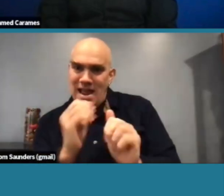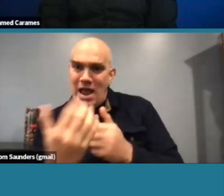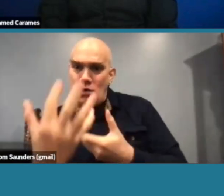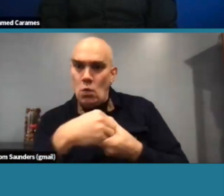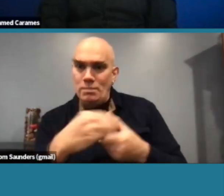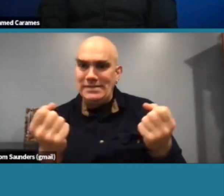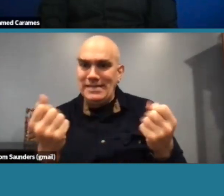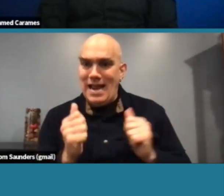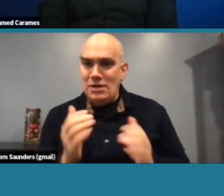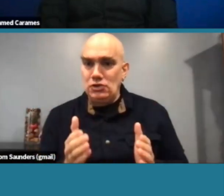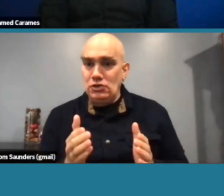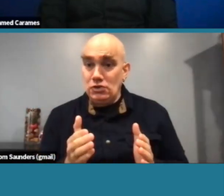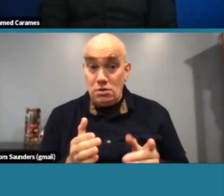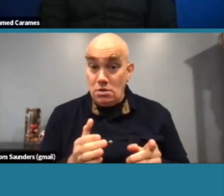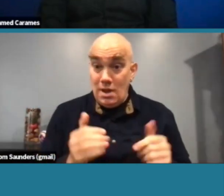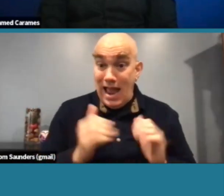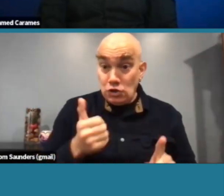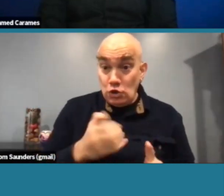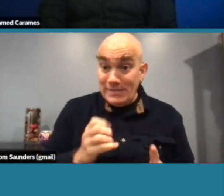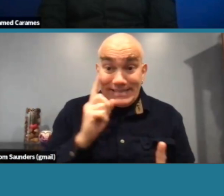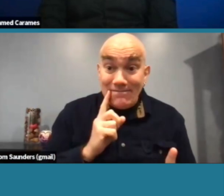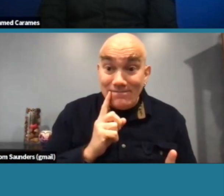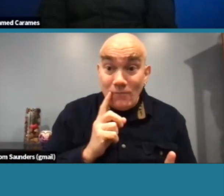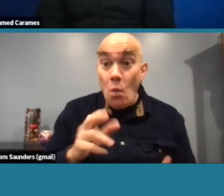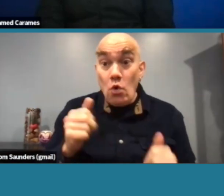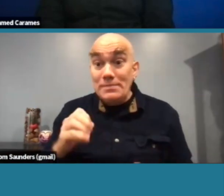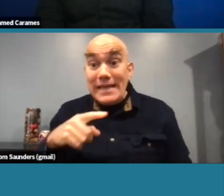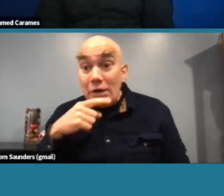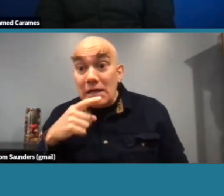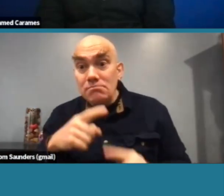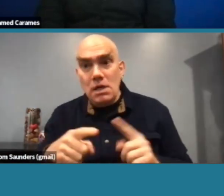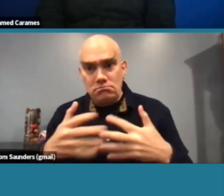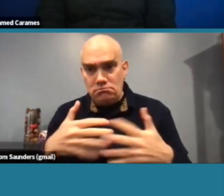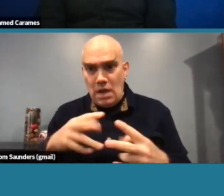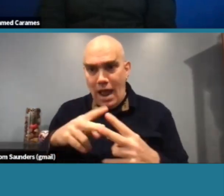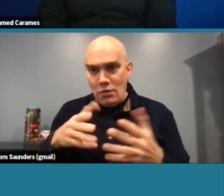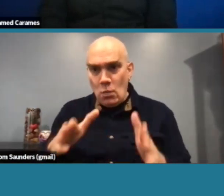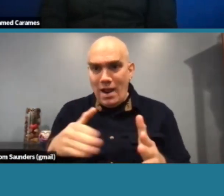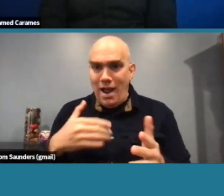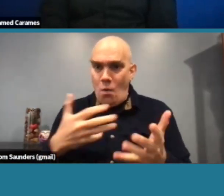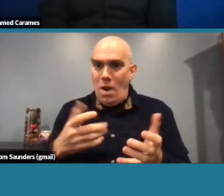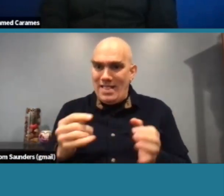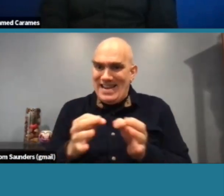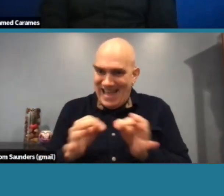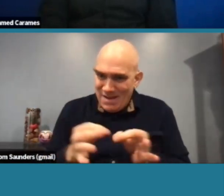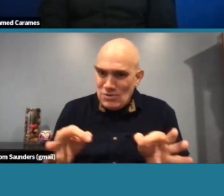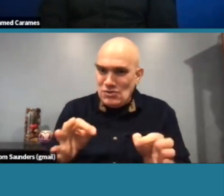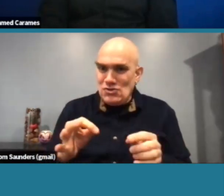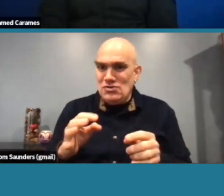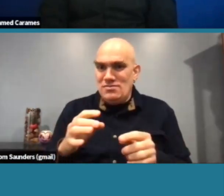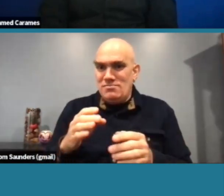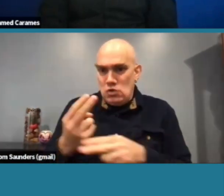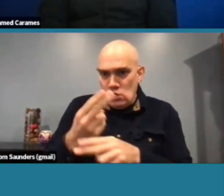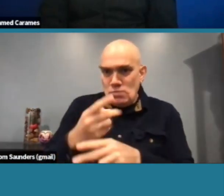You can also give them that appropriate lens, a different perspective for the actors. I mean, whether they're deaf